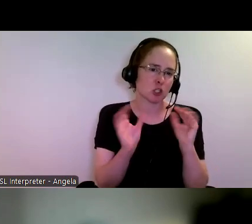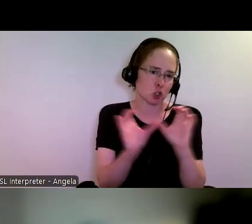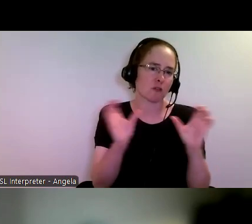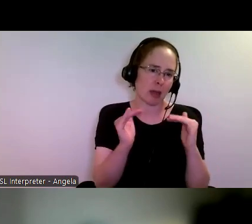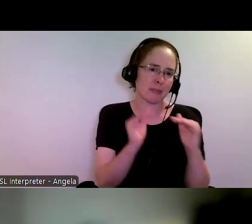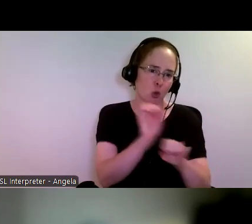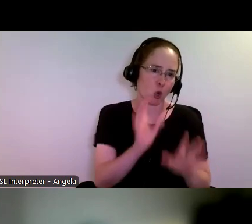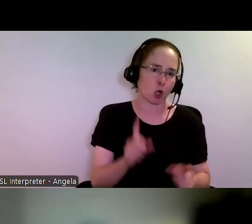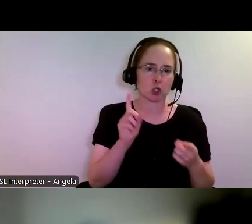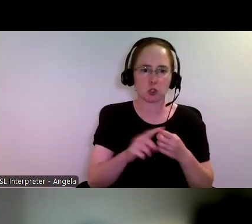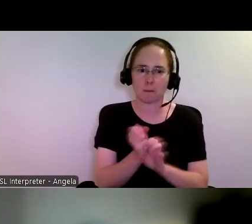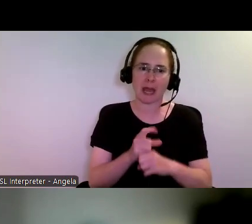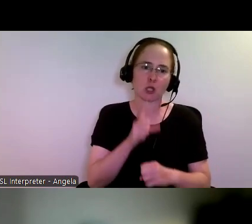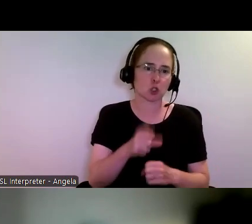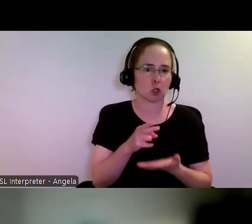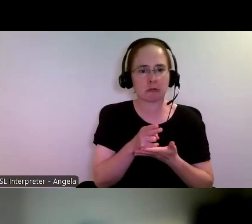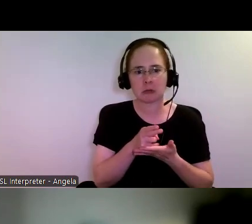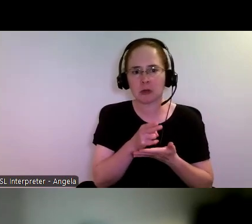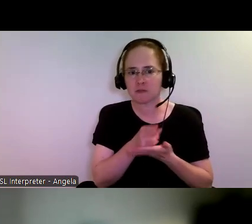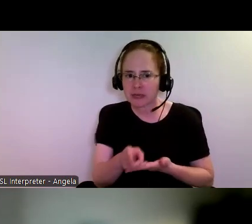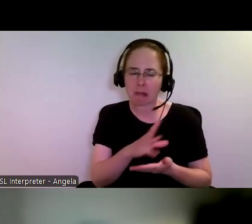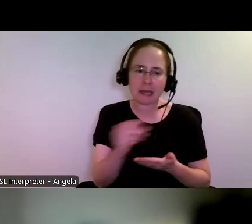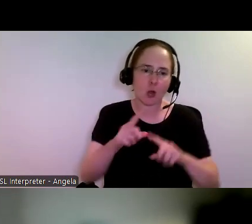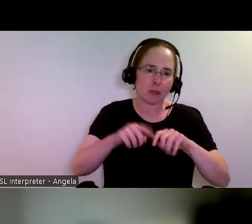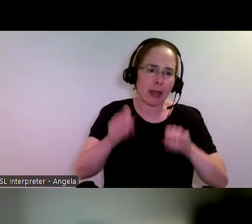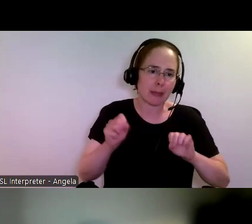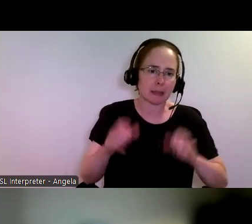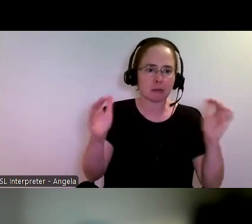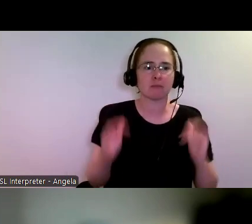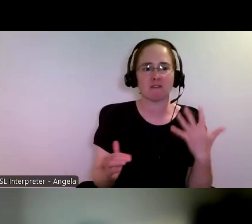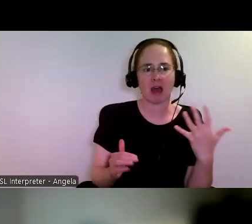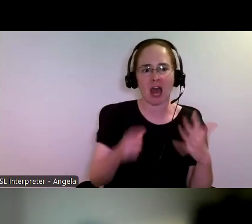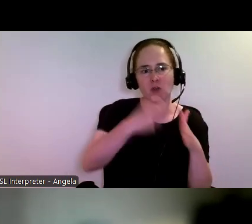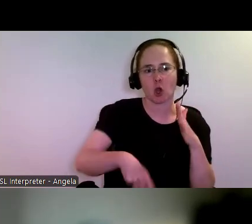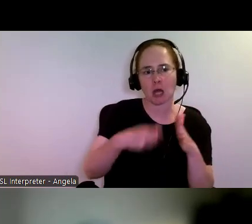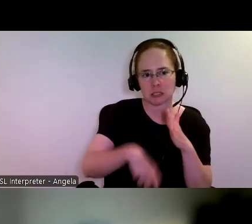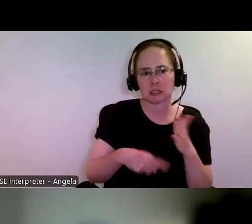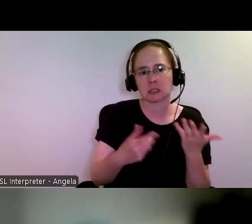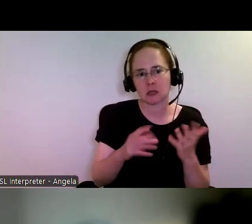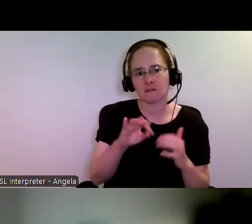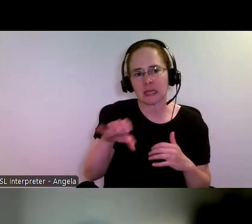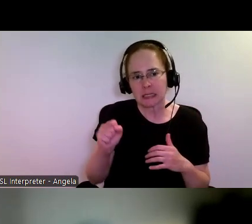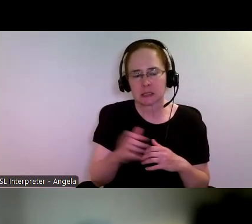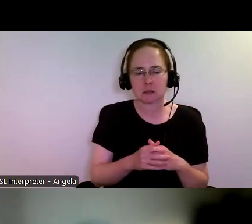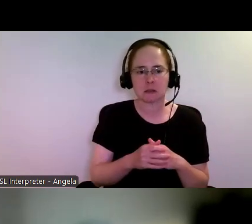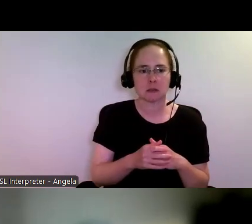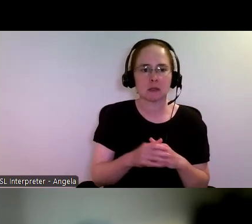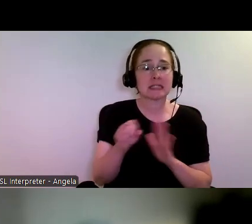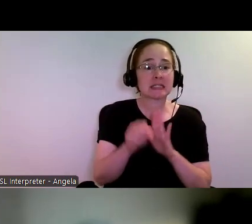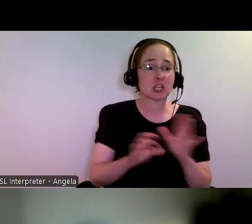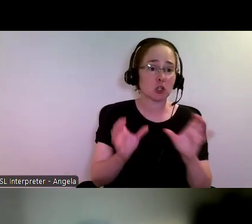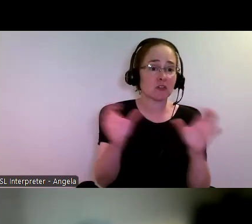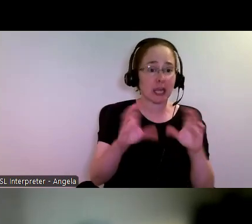promote fidelity and reliability. Relating to number 5, costs and fees, SAMHSA's model standards said that state